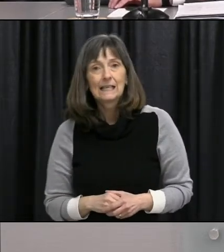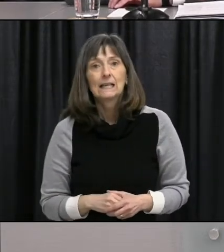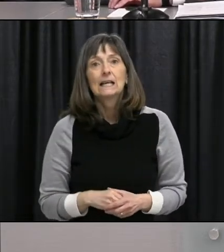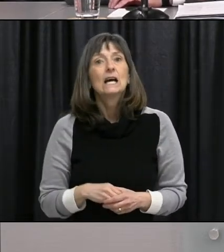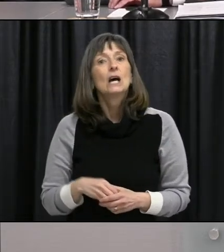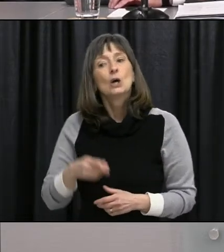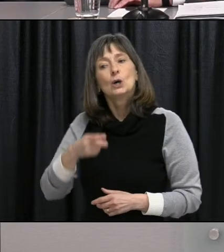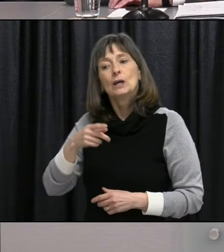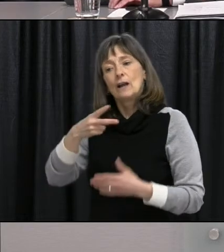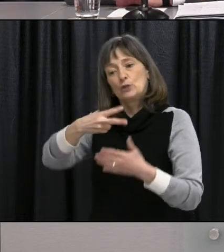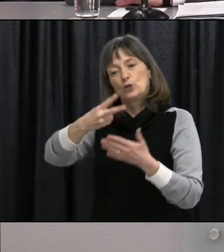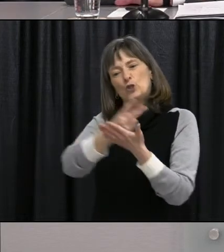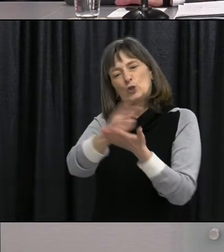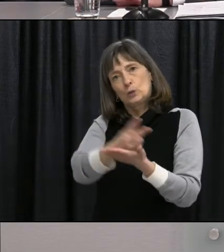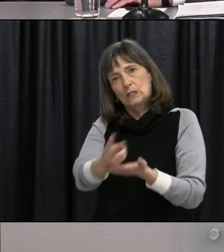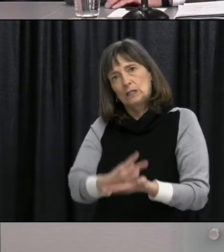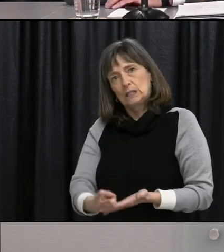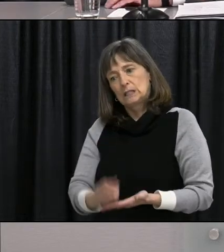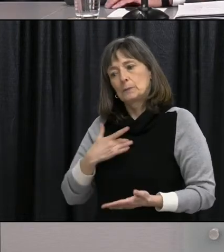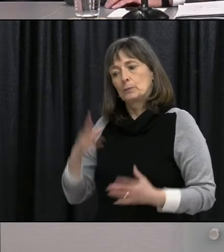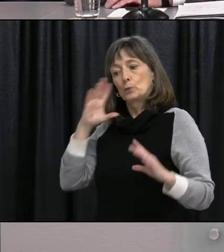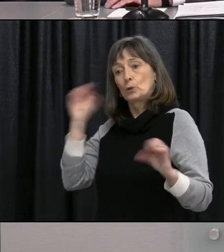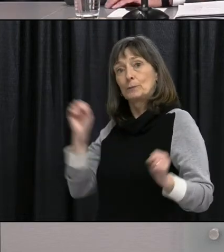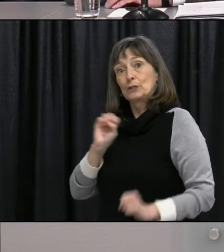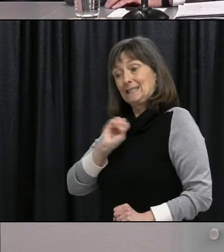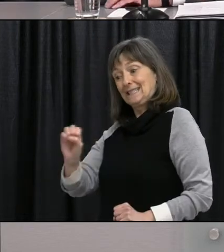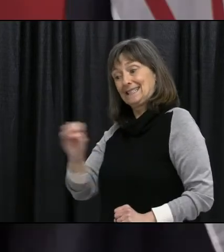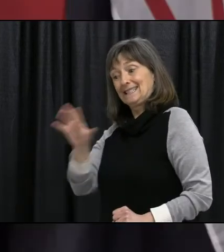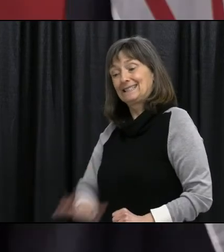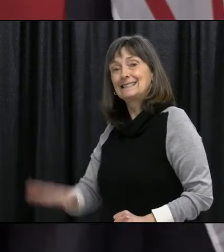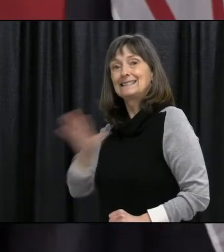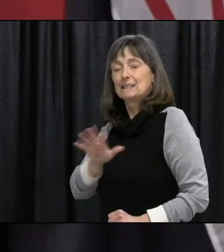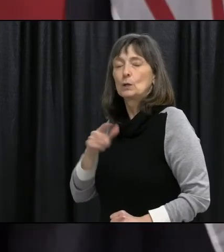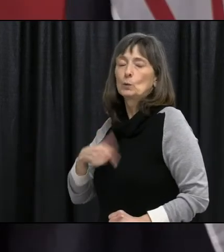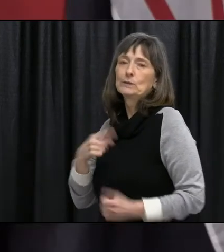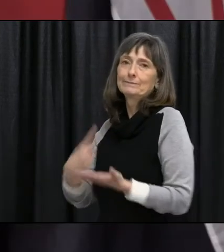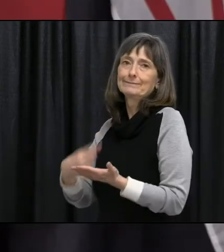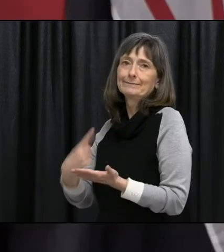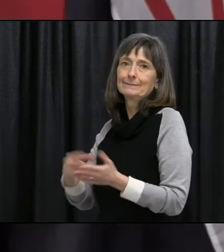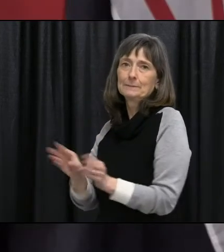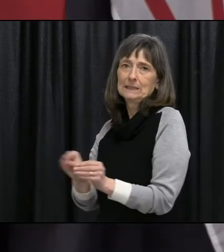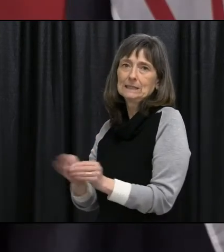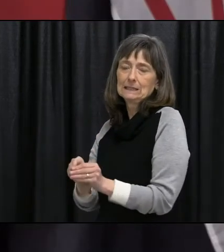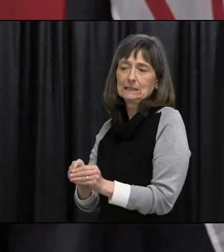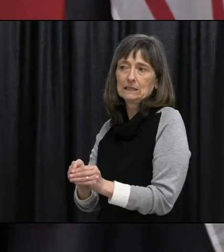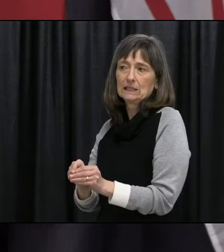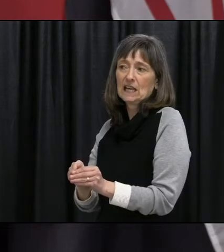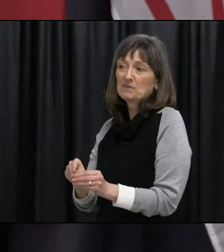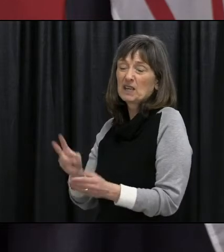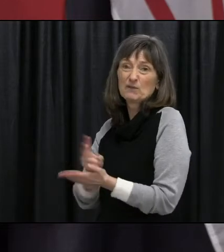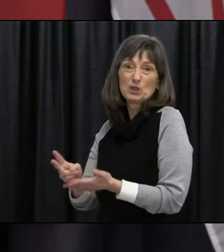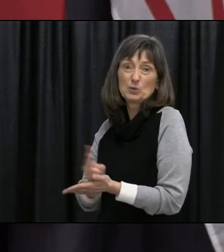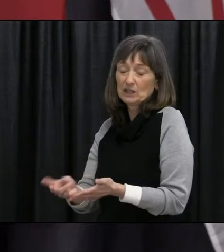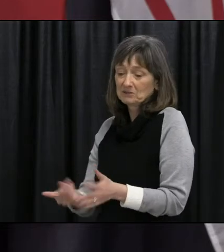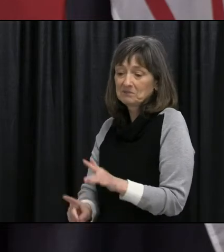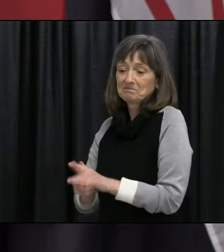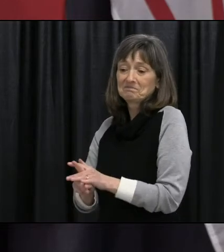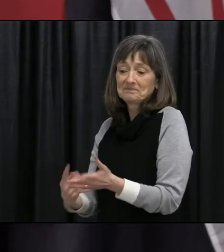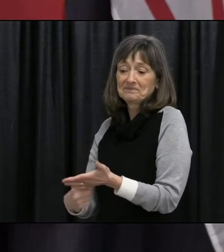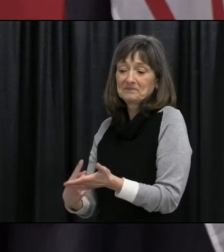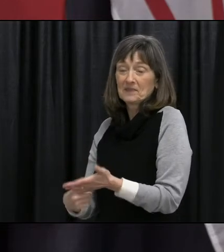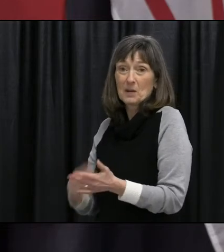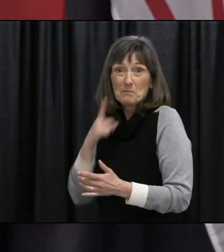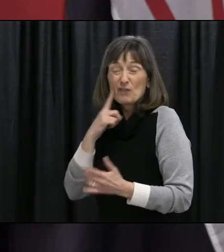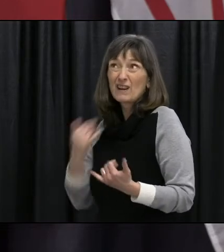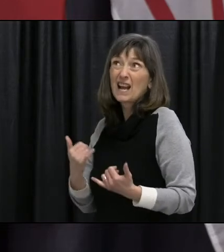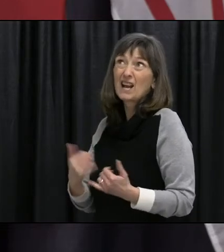Atlantic premiers. And, your province has to be right to be able to do this, to do it safely. So there's been no discussions with any Atlantic Canadian